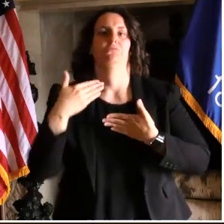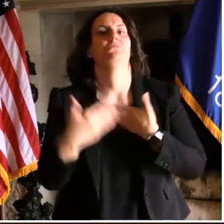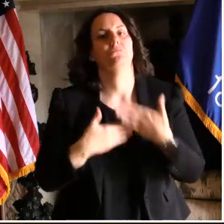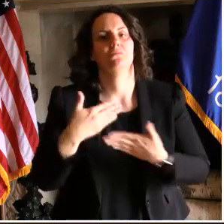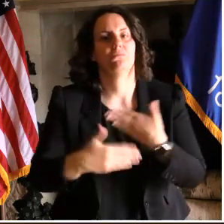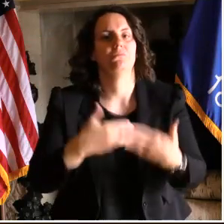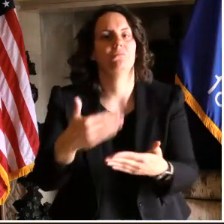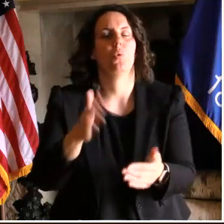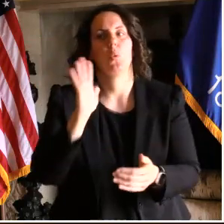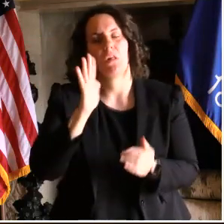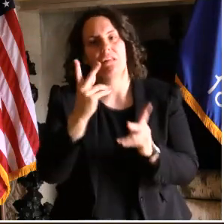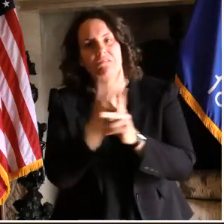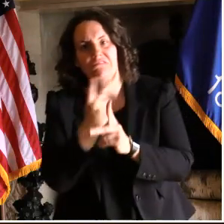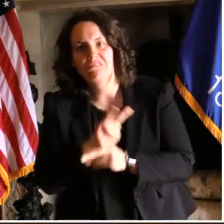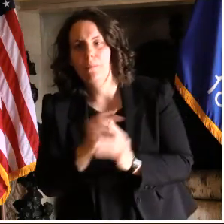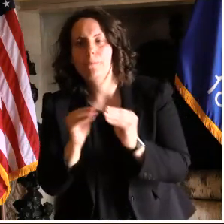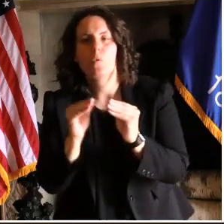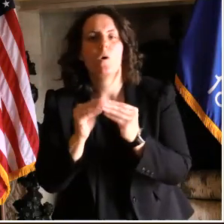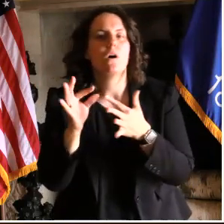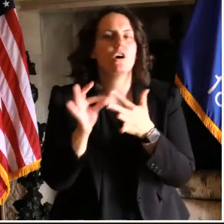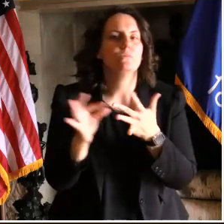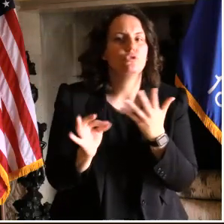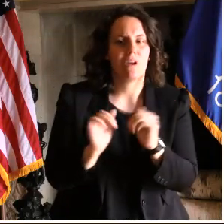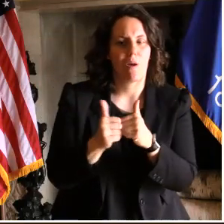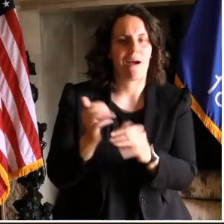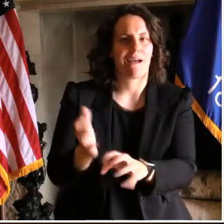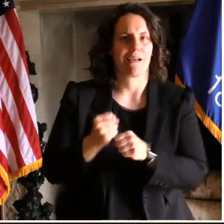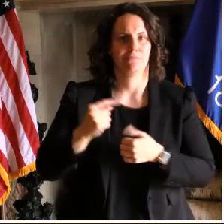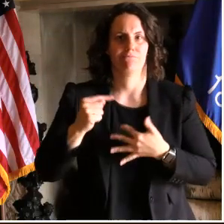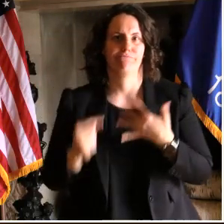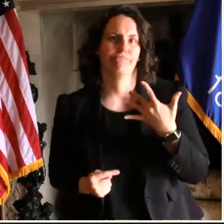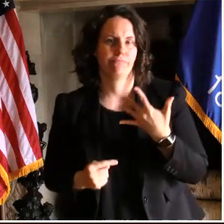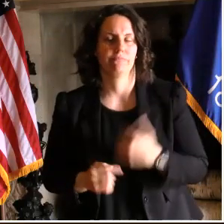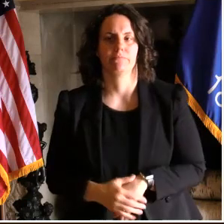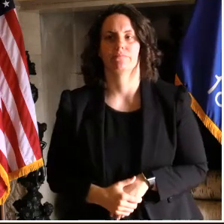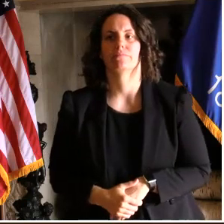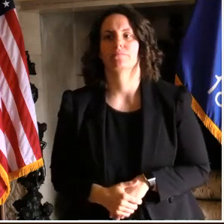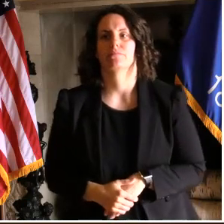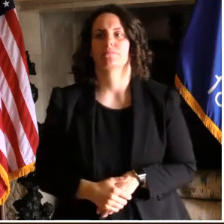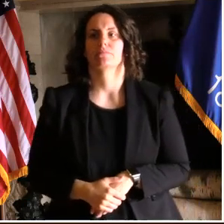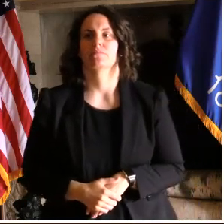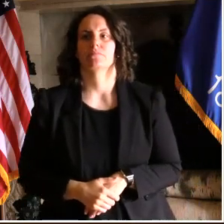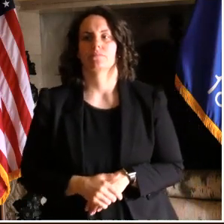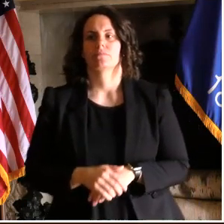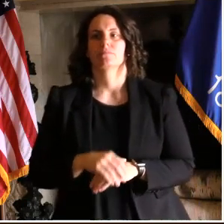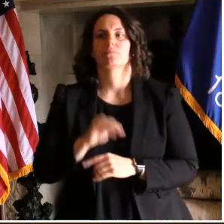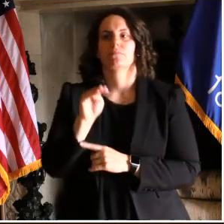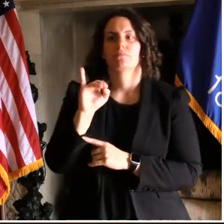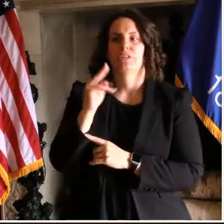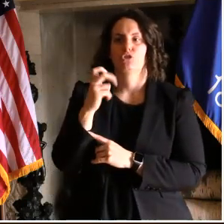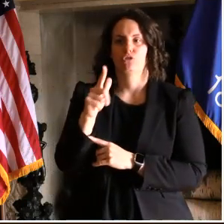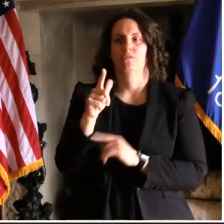that. Moving on to Mitchell Schmidt, also with the Wisconsin State Journal. Mitchell?